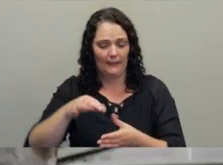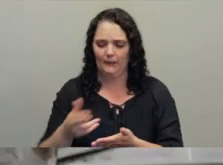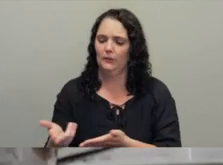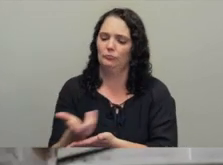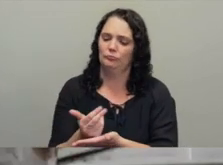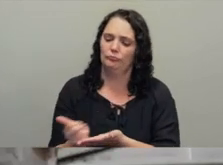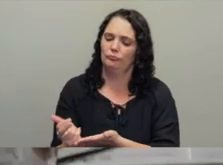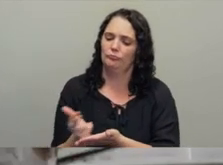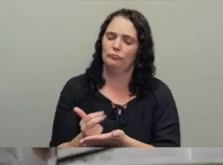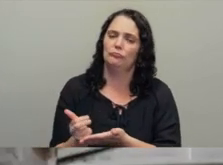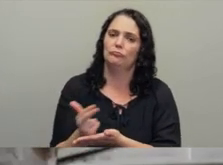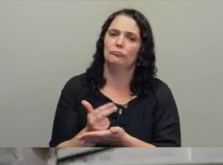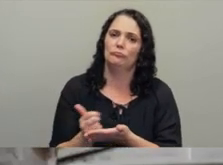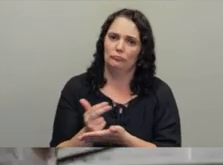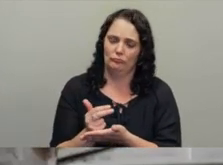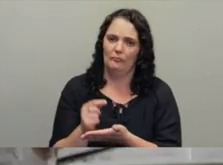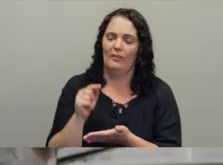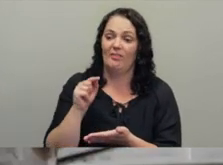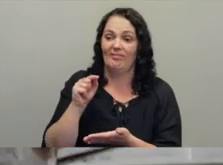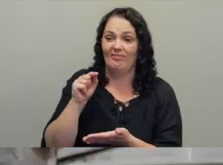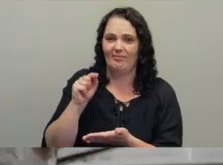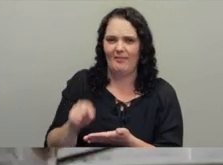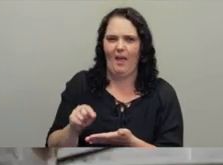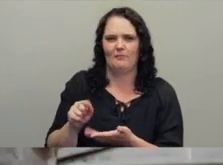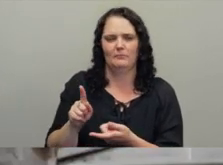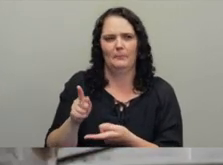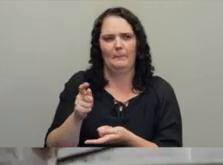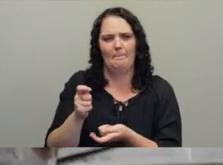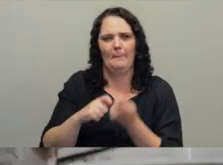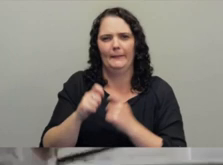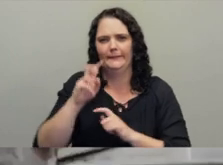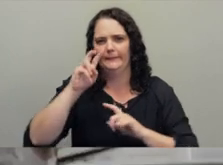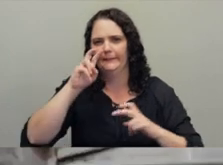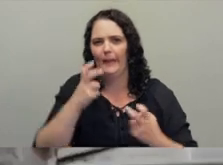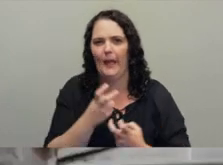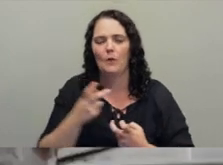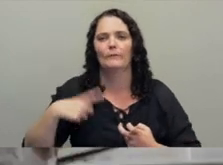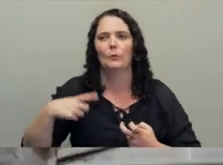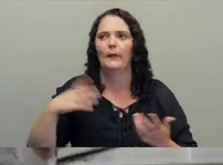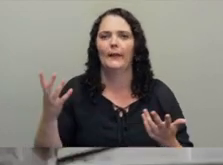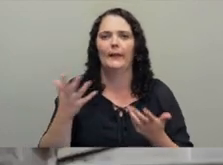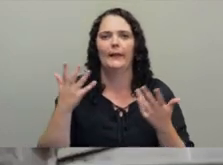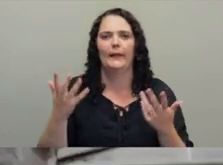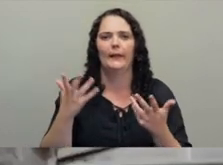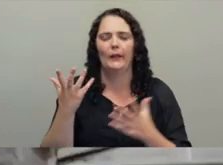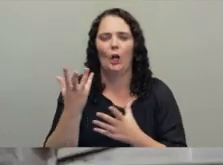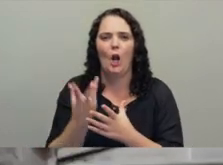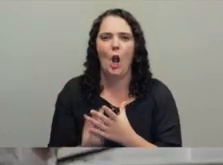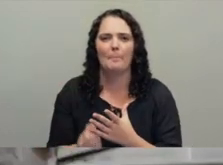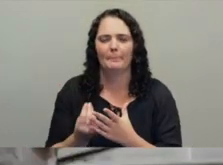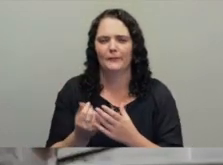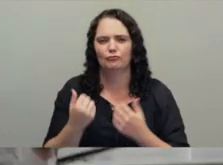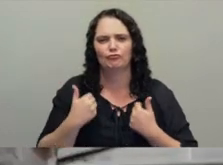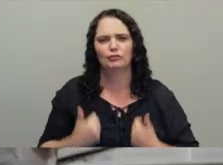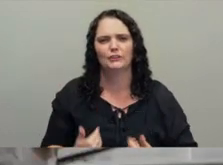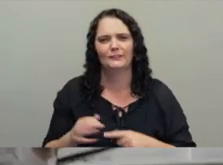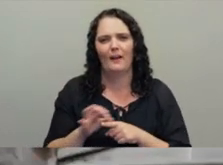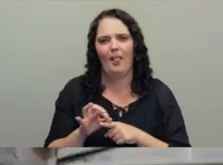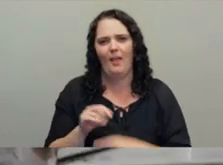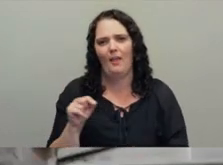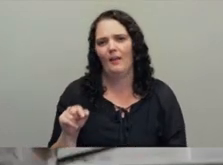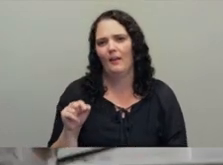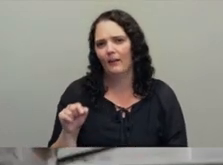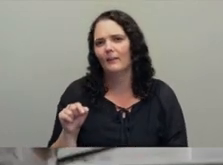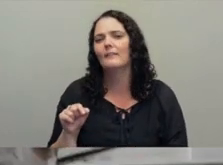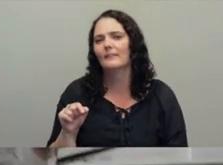actually oxidizes. When it's exposed to the air, it changes color. It becomes darker and richer in color. And so I'm going to